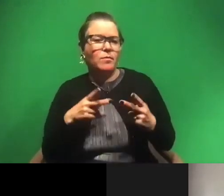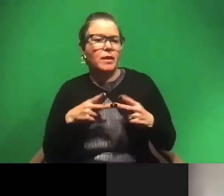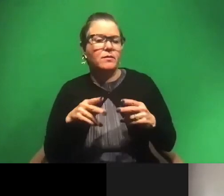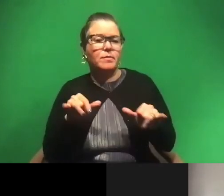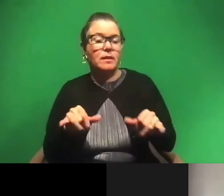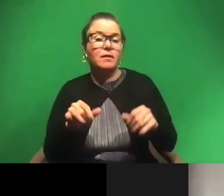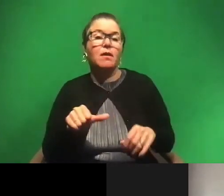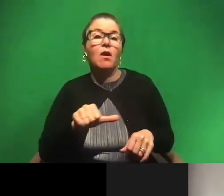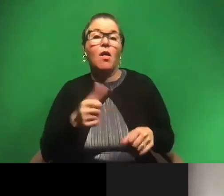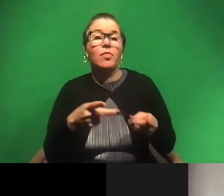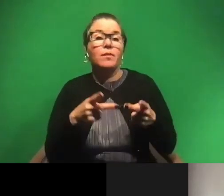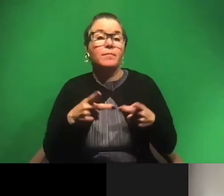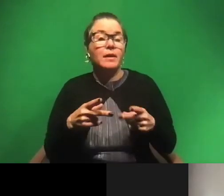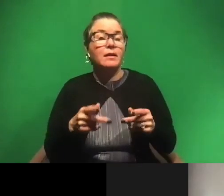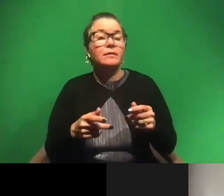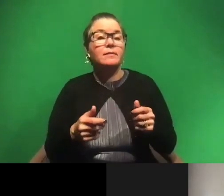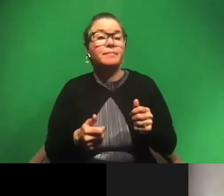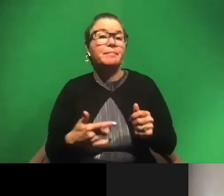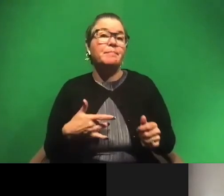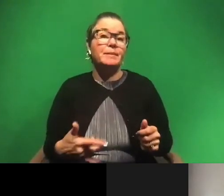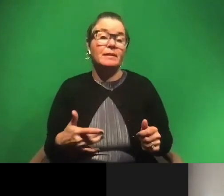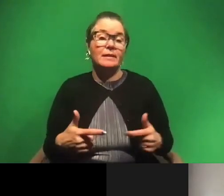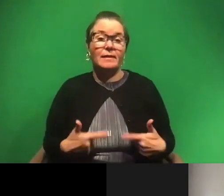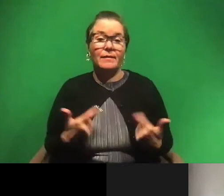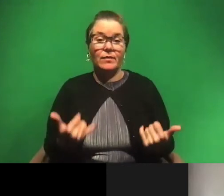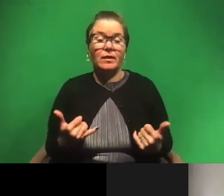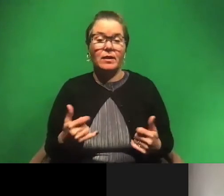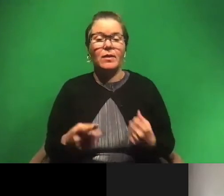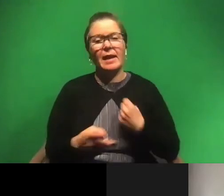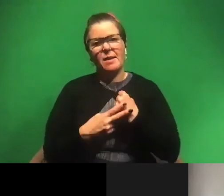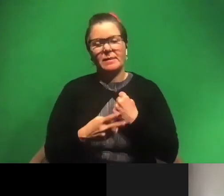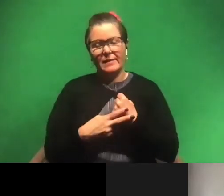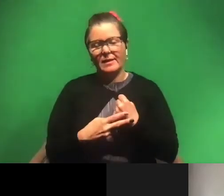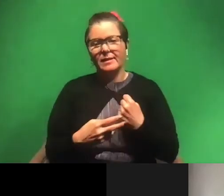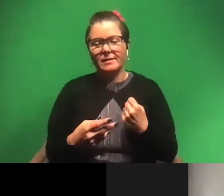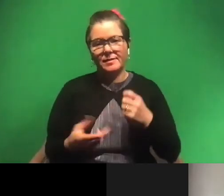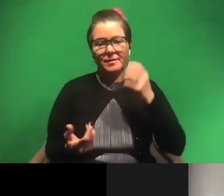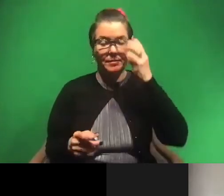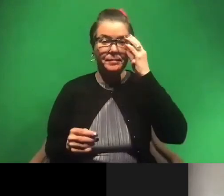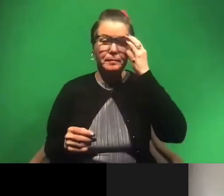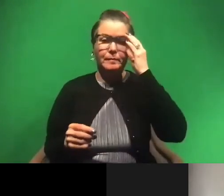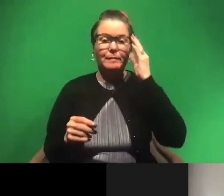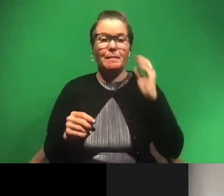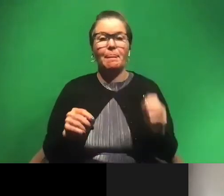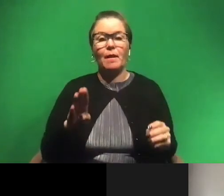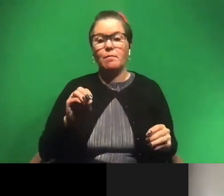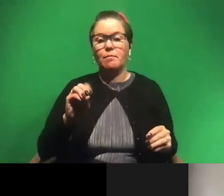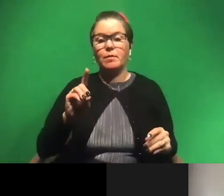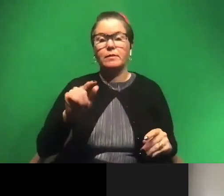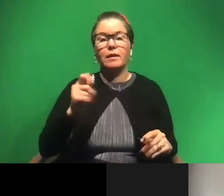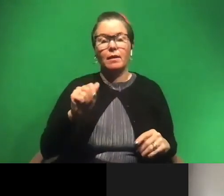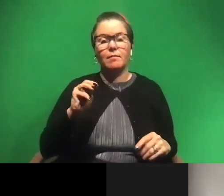other place, where most white abalone live right now is in captivity. So they live at the Bodega Marine Lab, which is where I